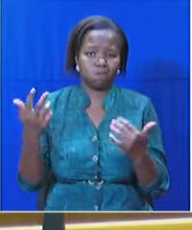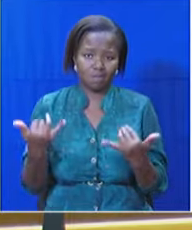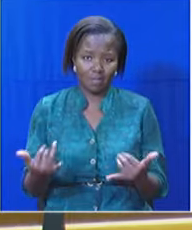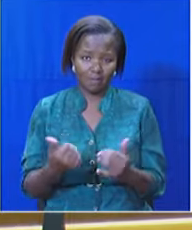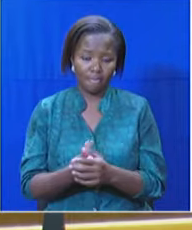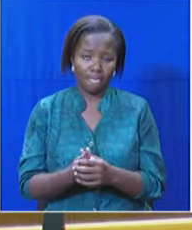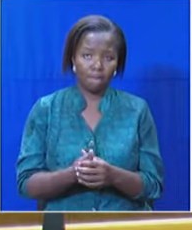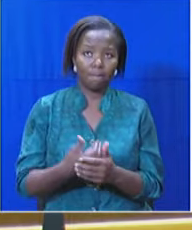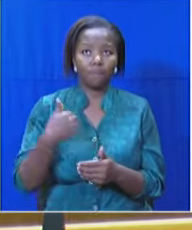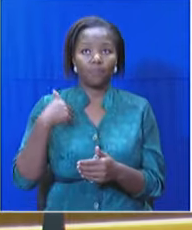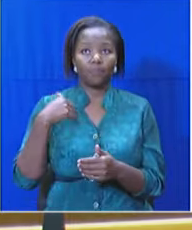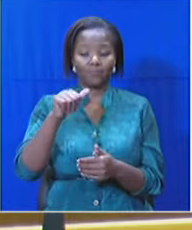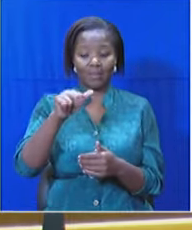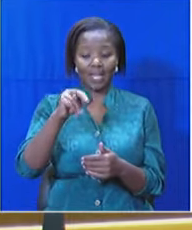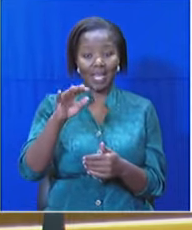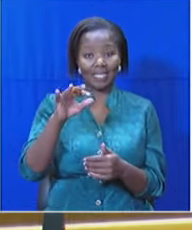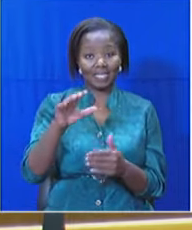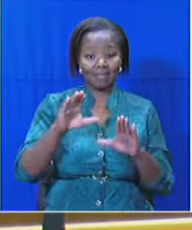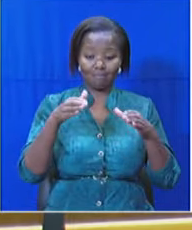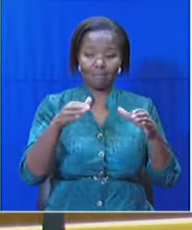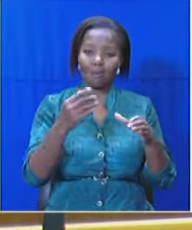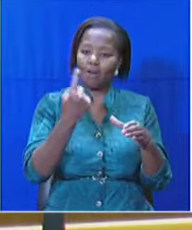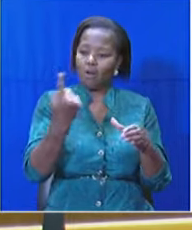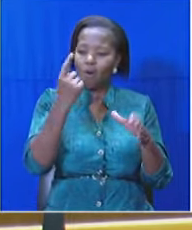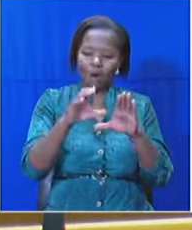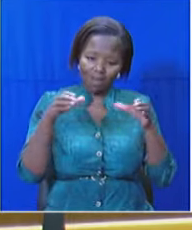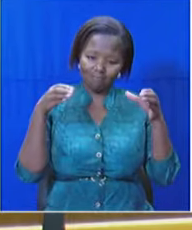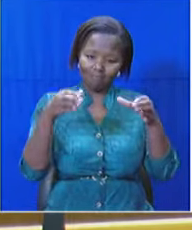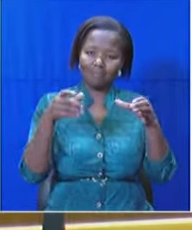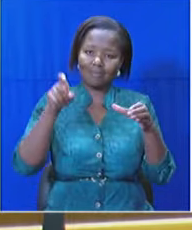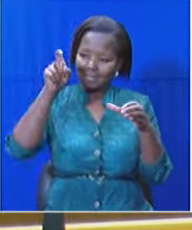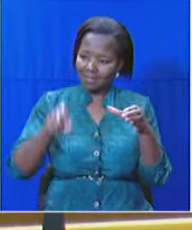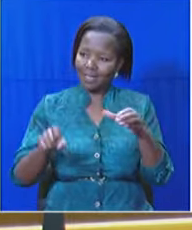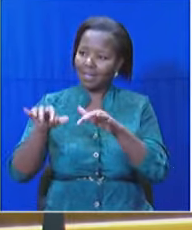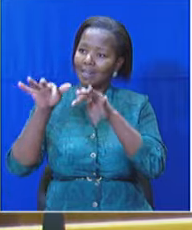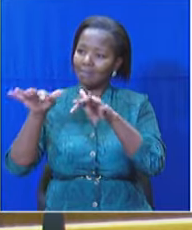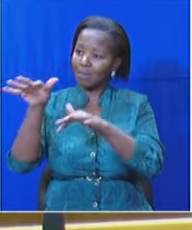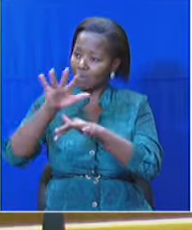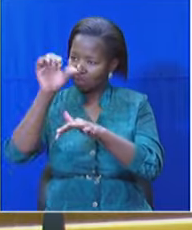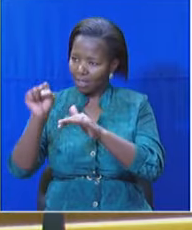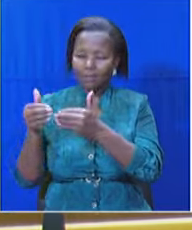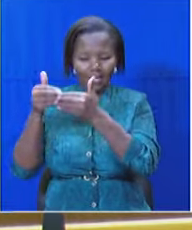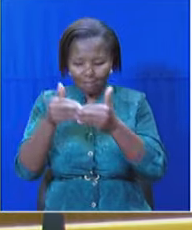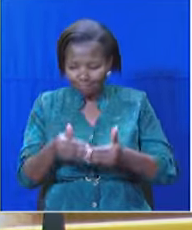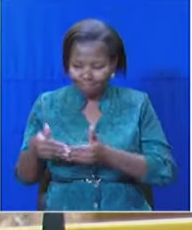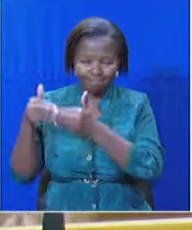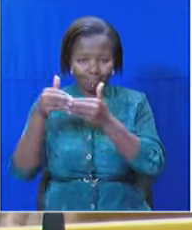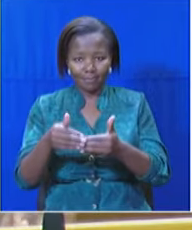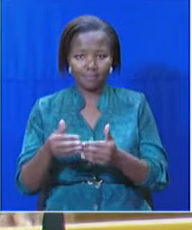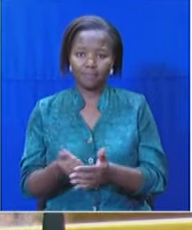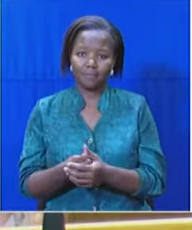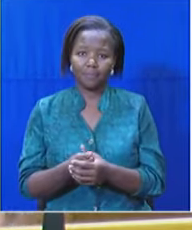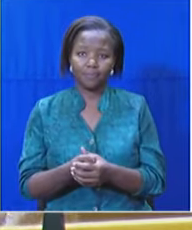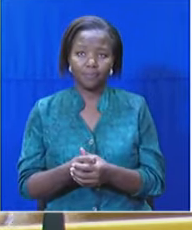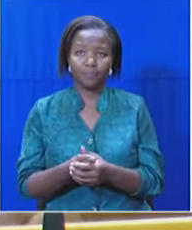The ANC is the only organization that can care for the South African people. One of